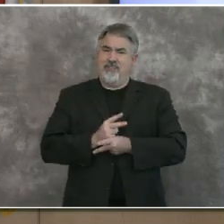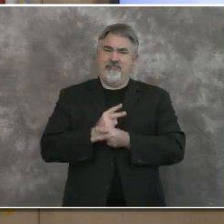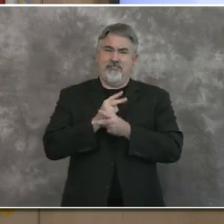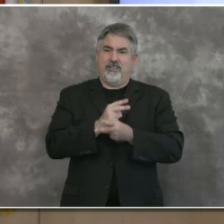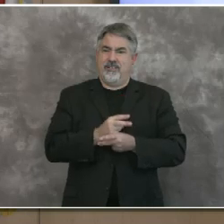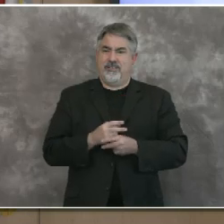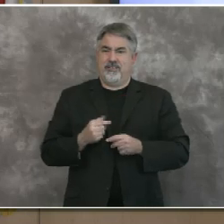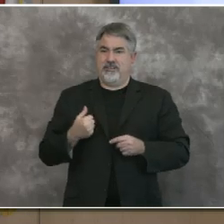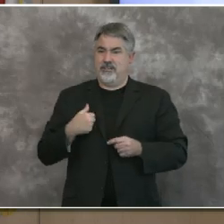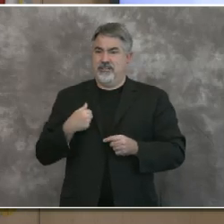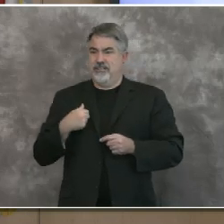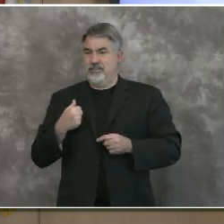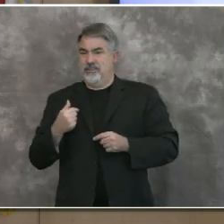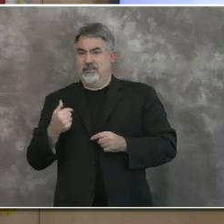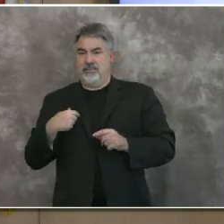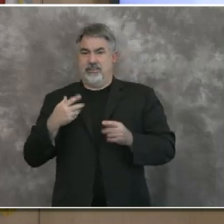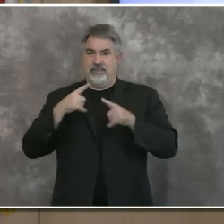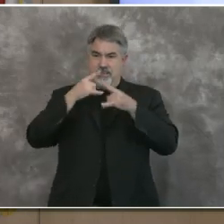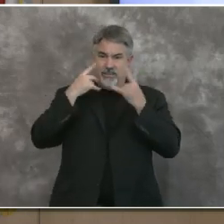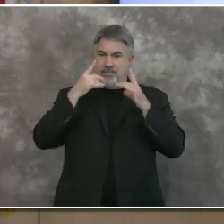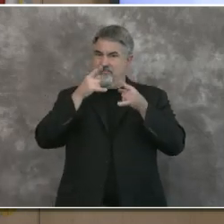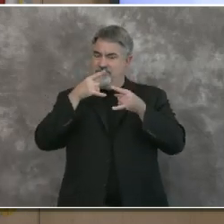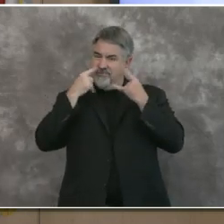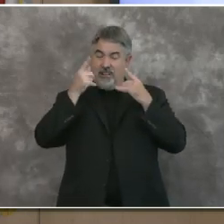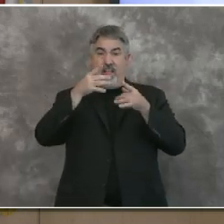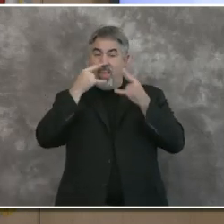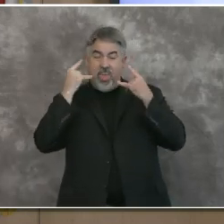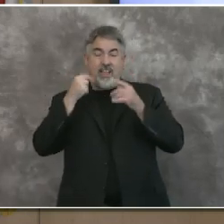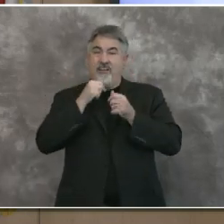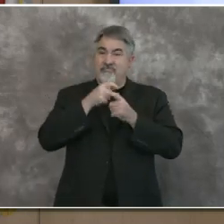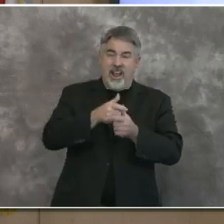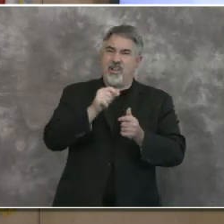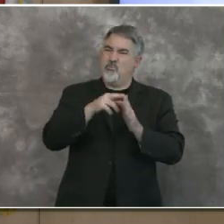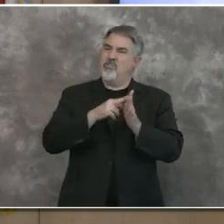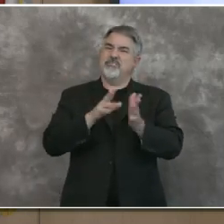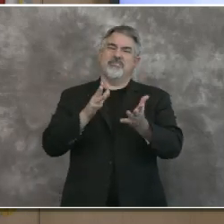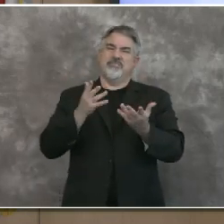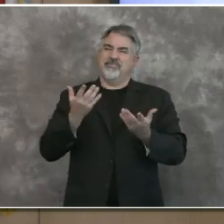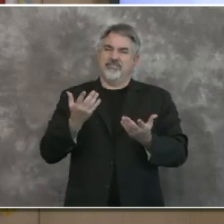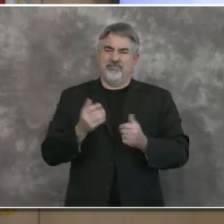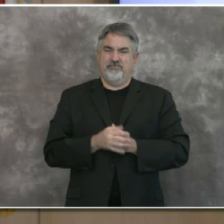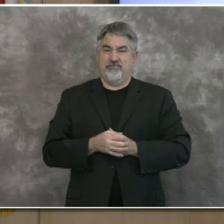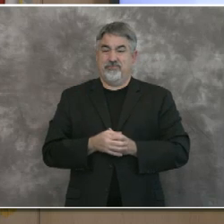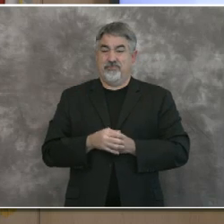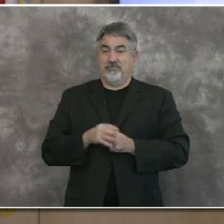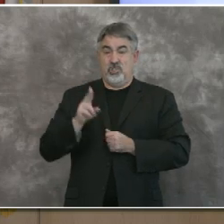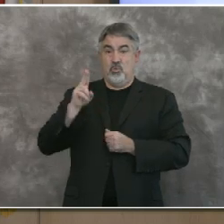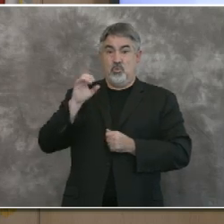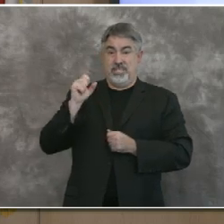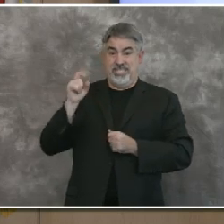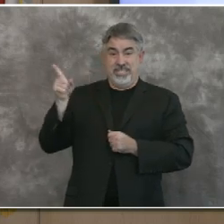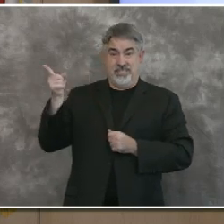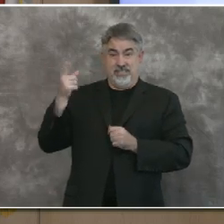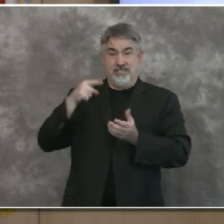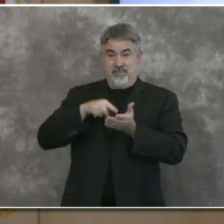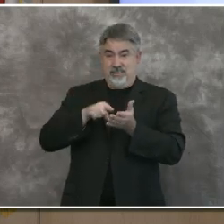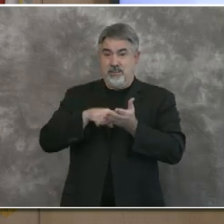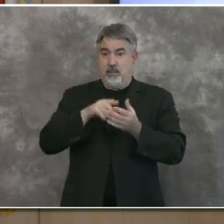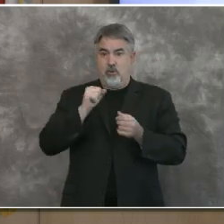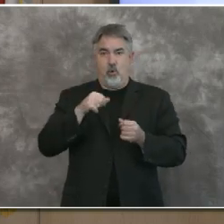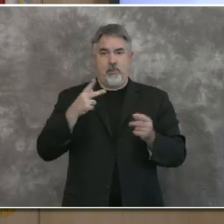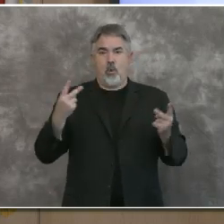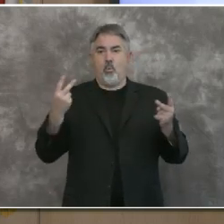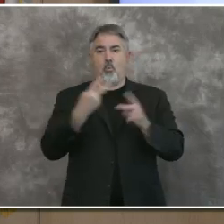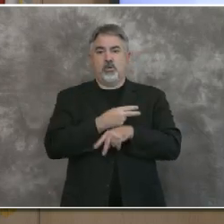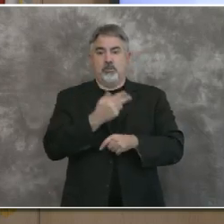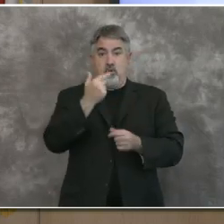have been presented with information from UCSD, this number would now be around 13,000. And so the actions we've taken have saved lives,